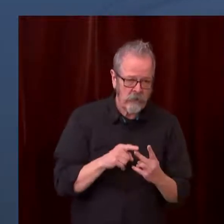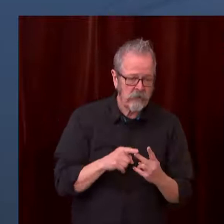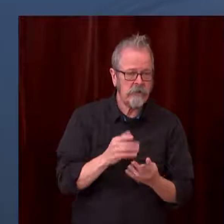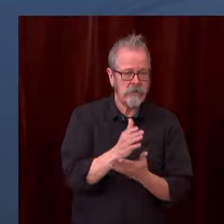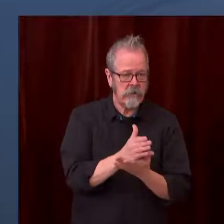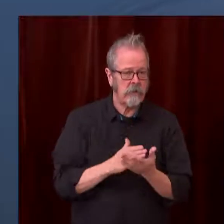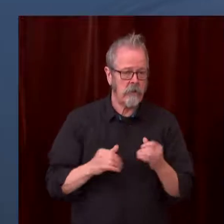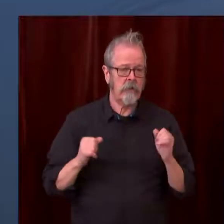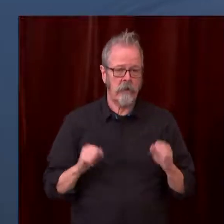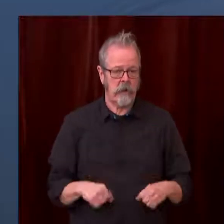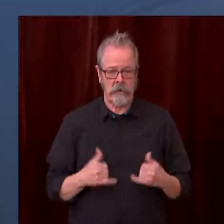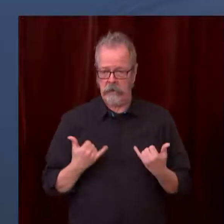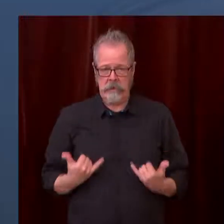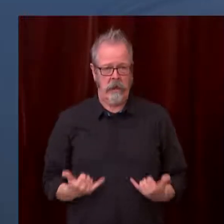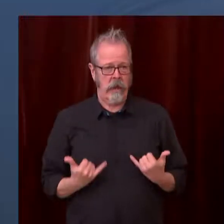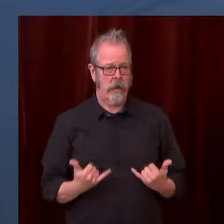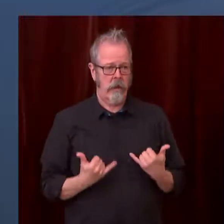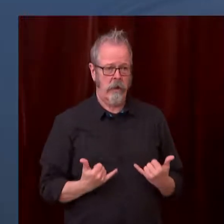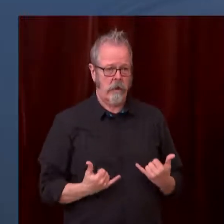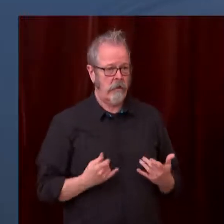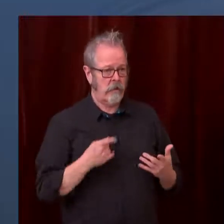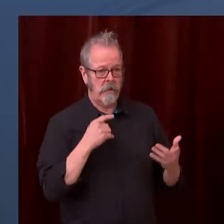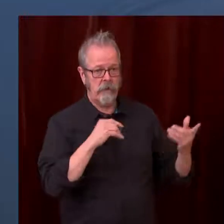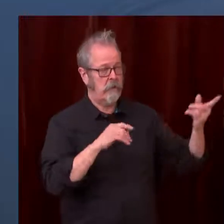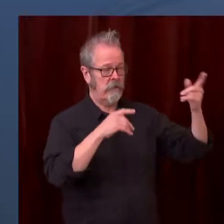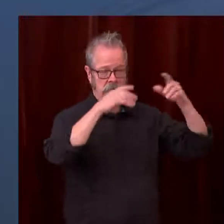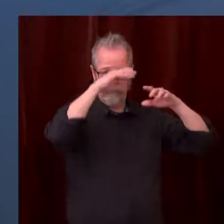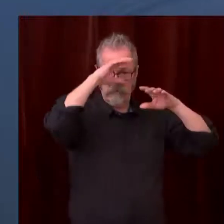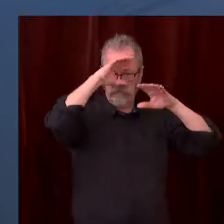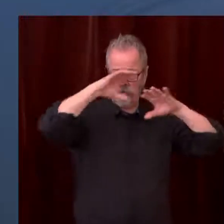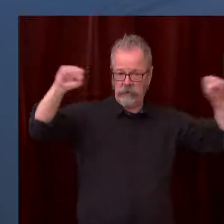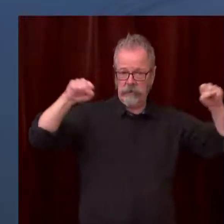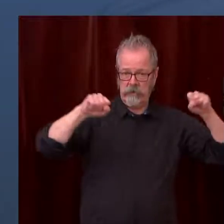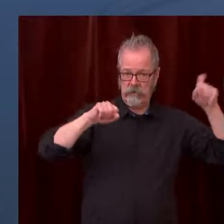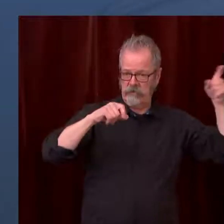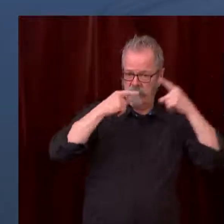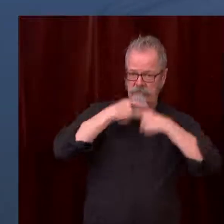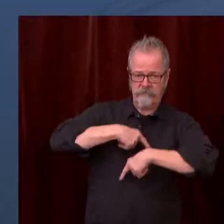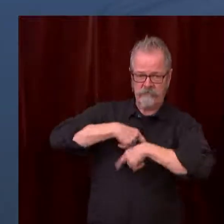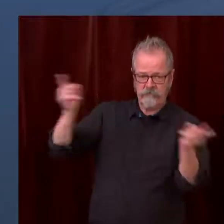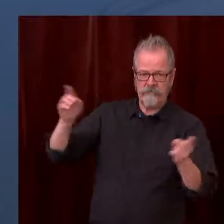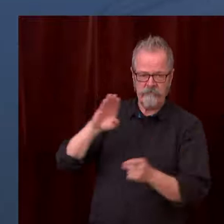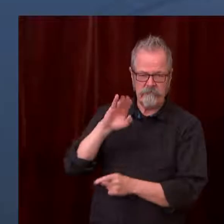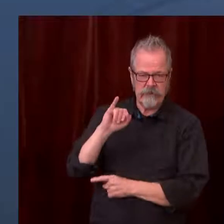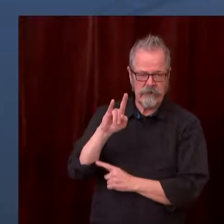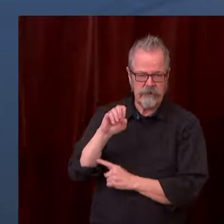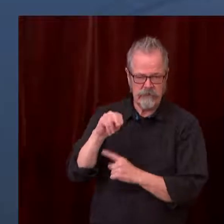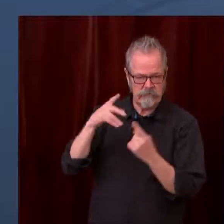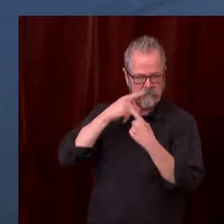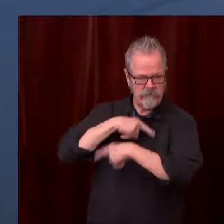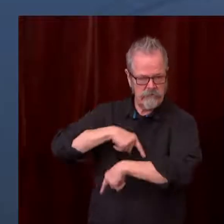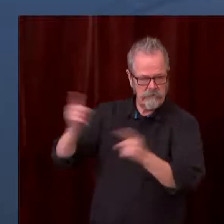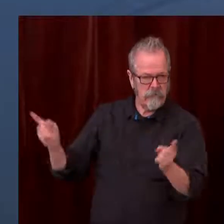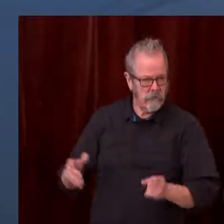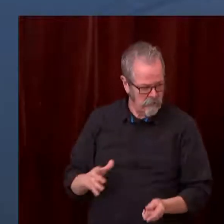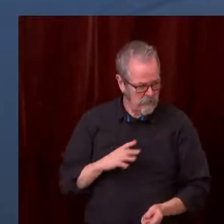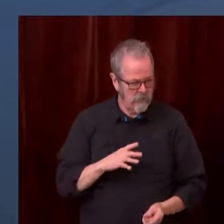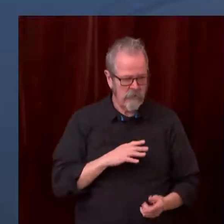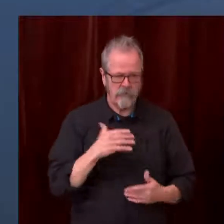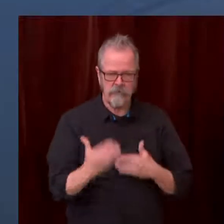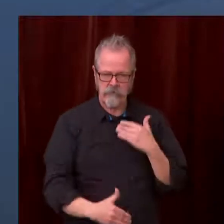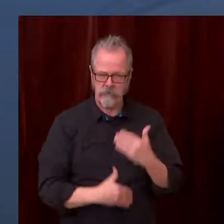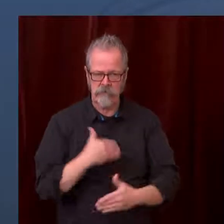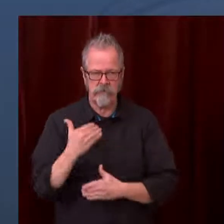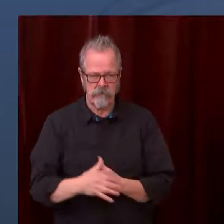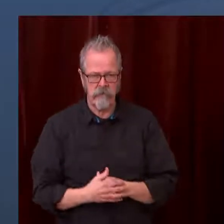moving forward, I just want to talk to you about the plans after that. So beginning in mid-April, we expect to make additional